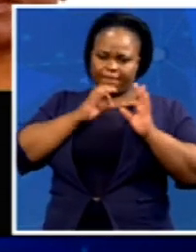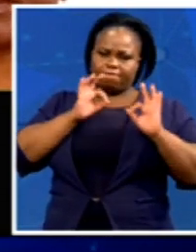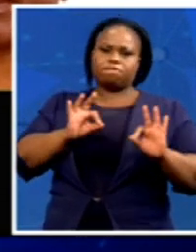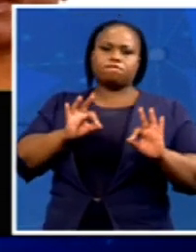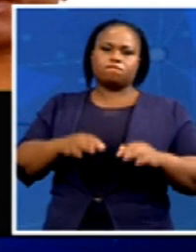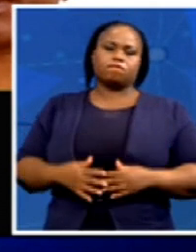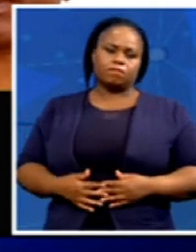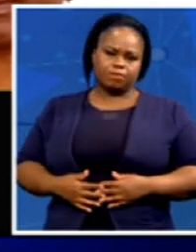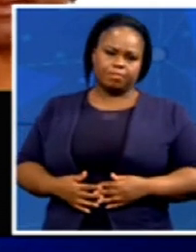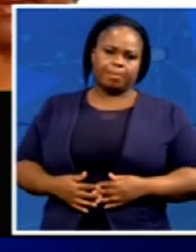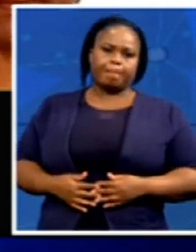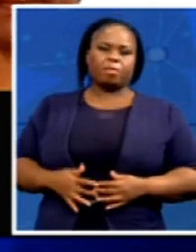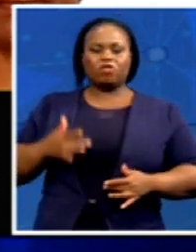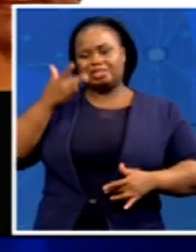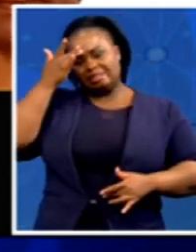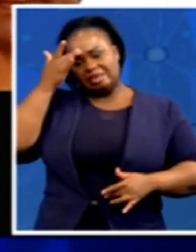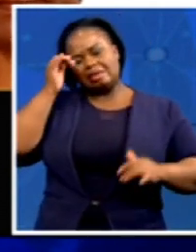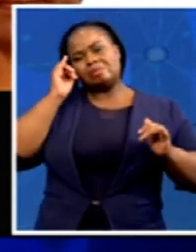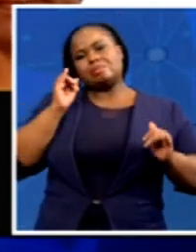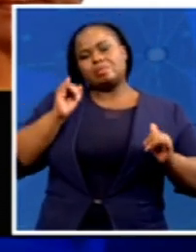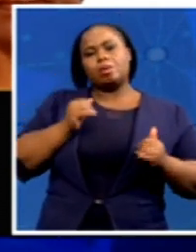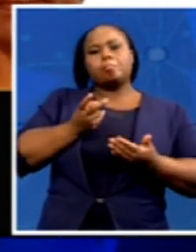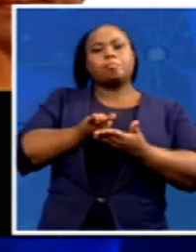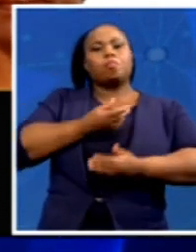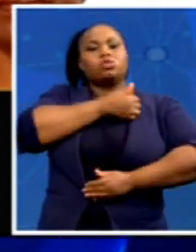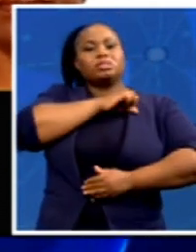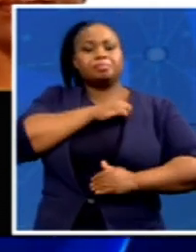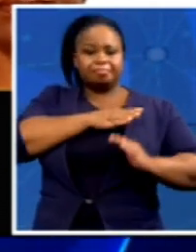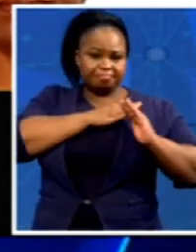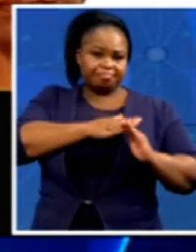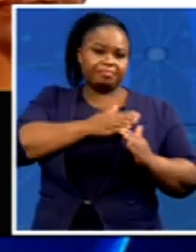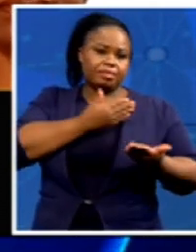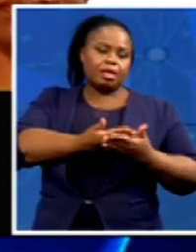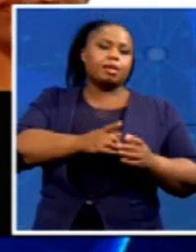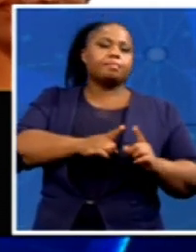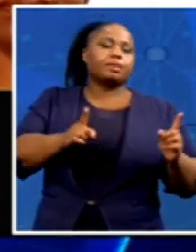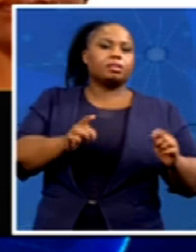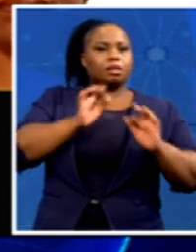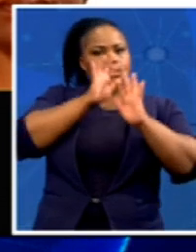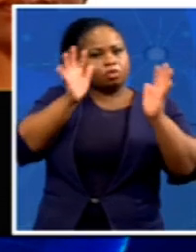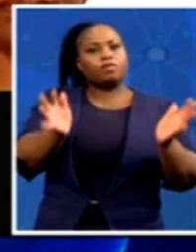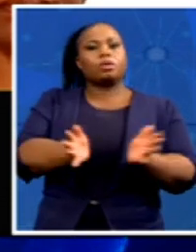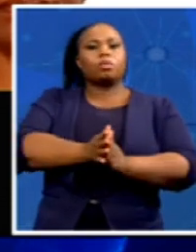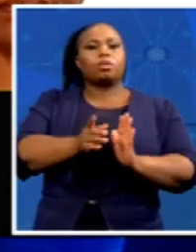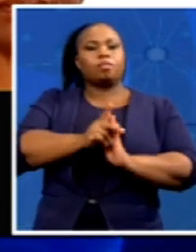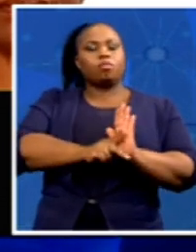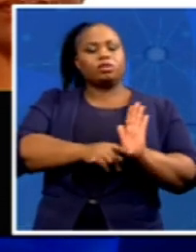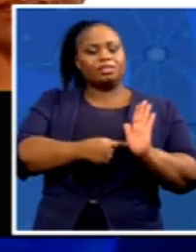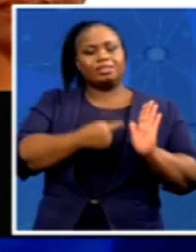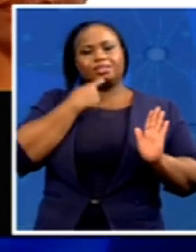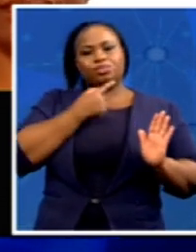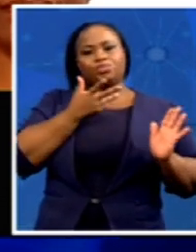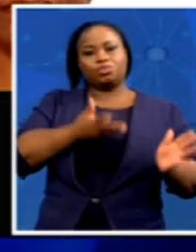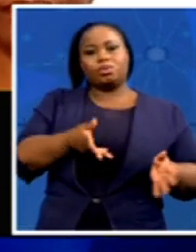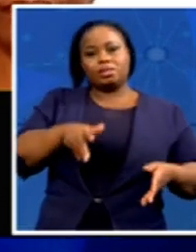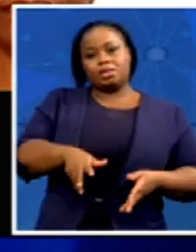and hospitalization. So that's an overall policy guidance. Now, individual